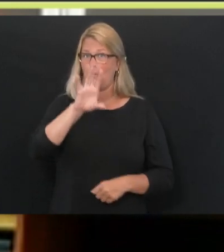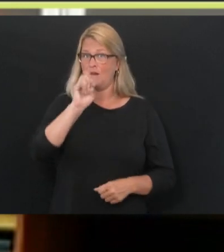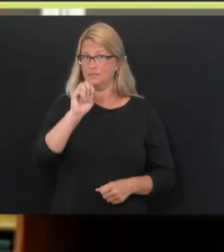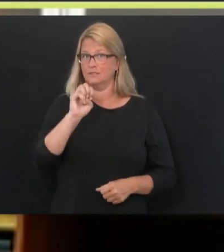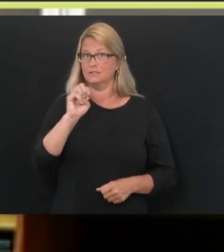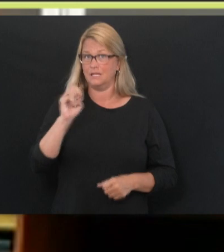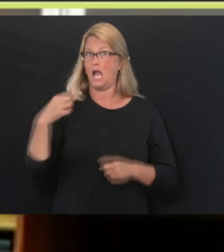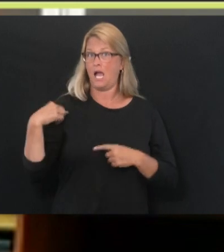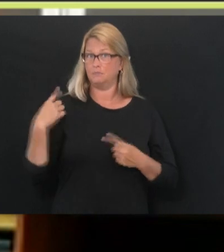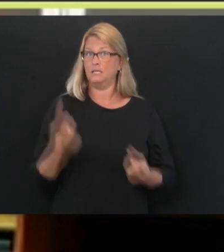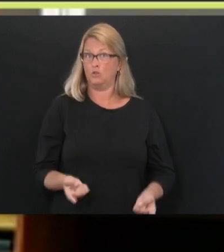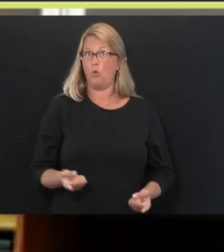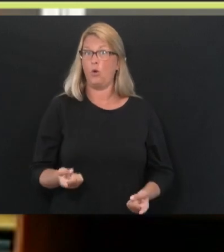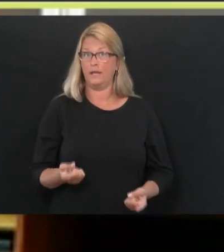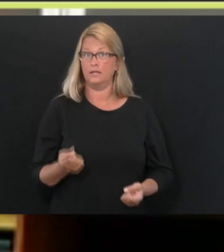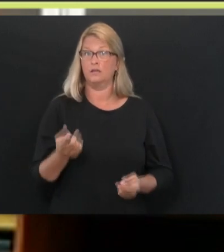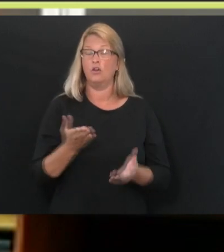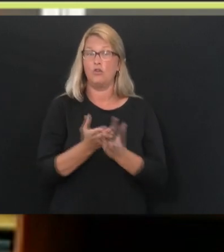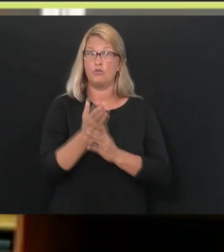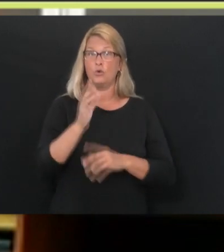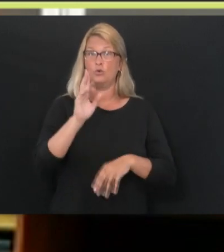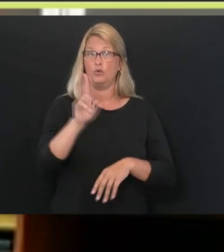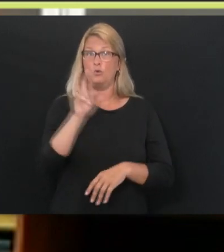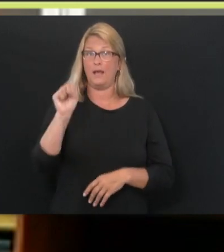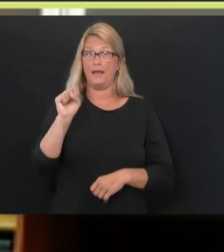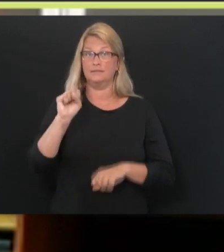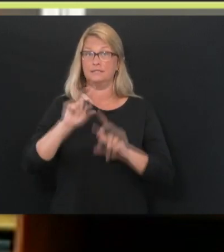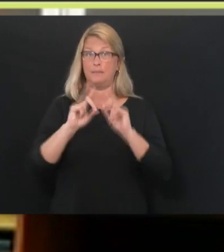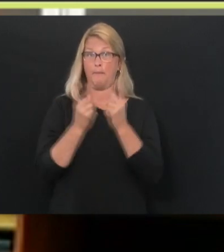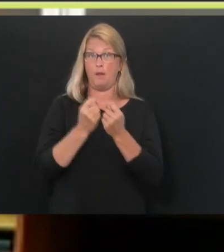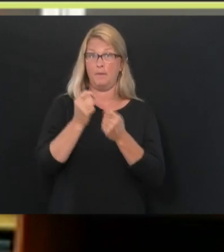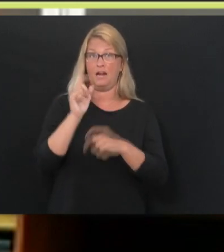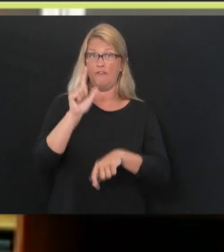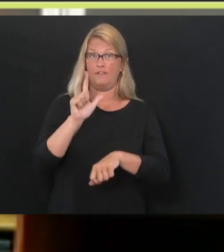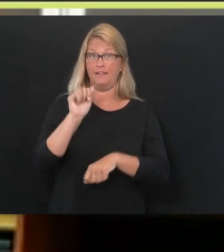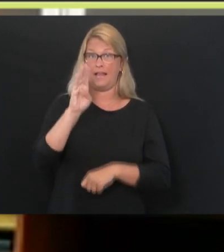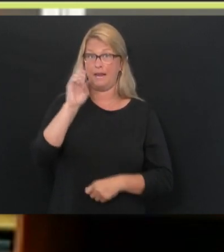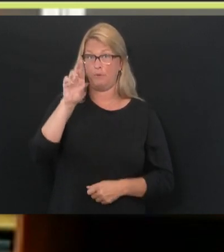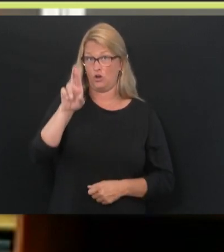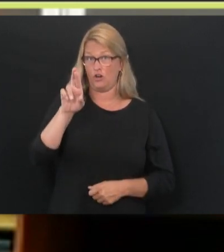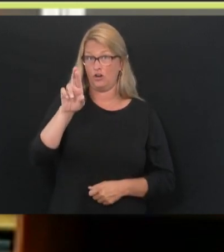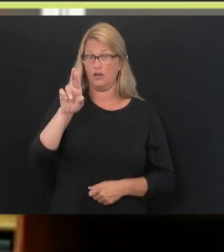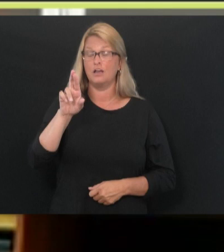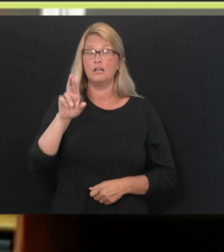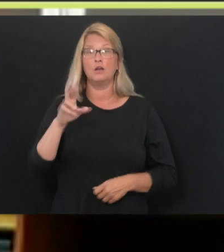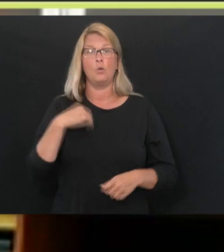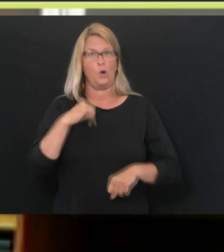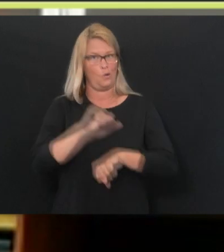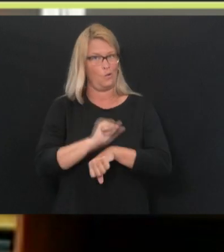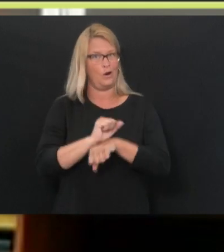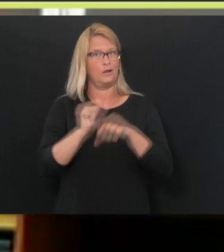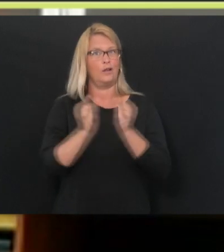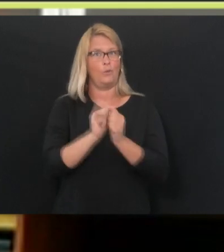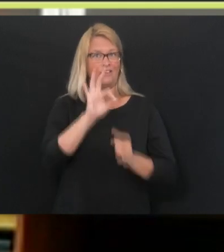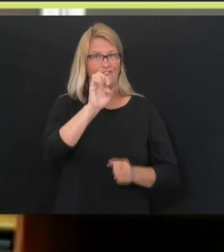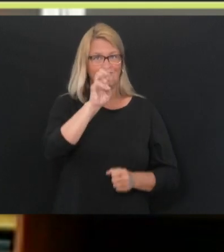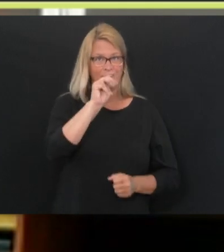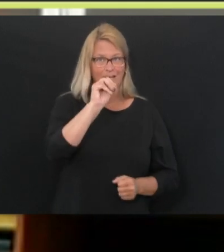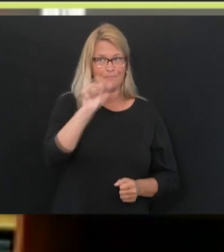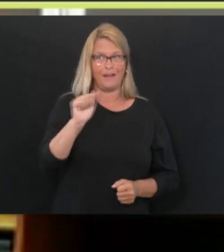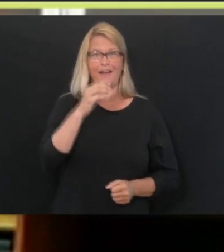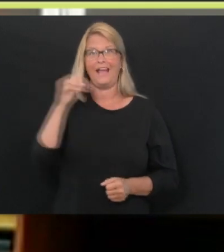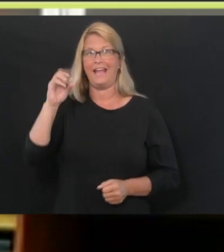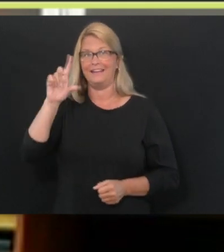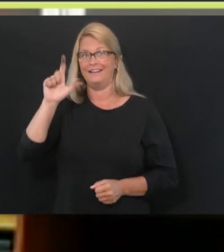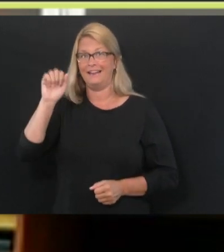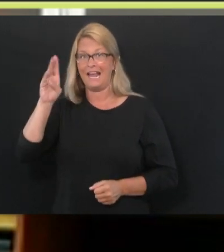through the U.S. Department of Labor. We're still working with their partners, including FEMA and the U.S. Department of Labor, to